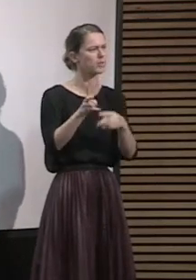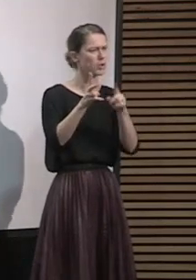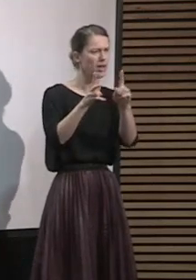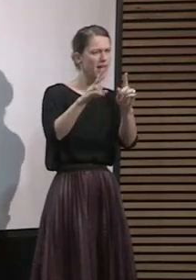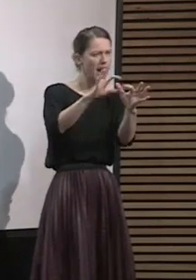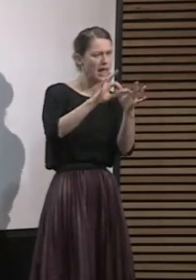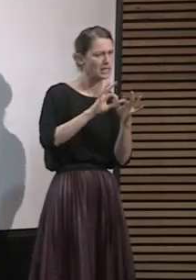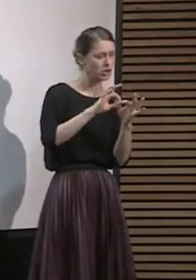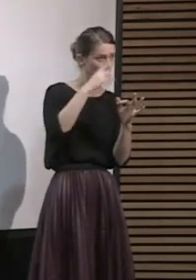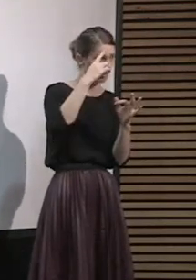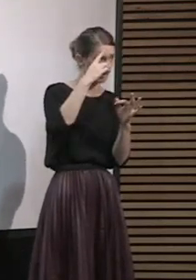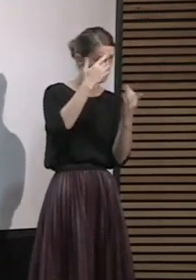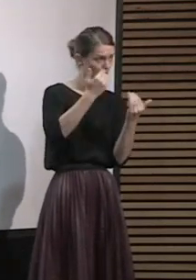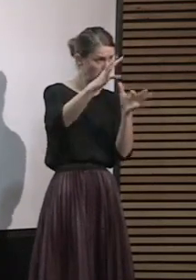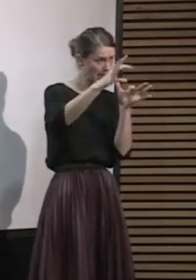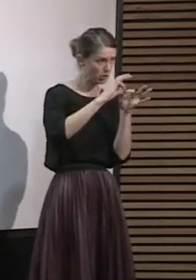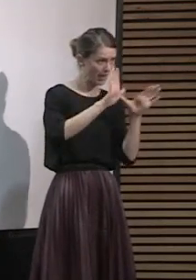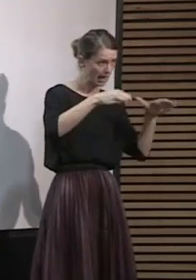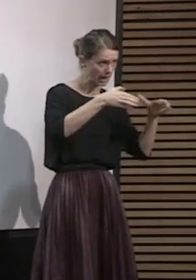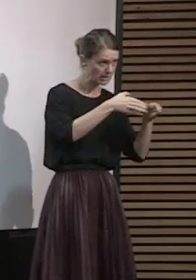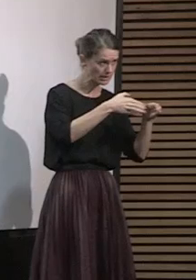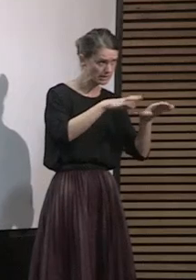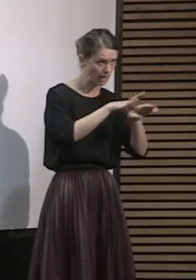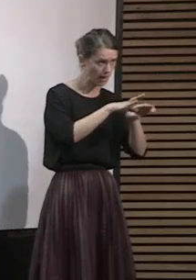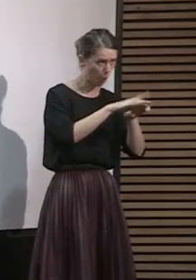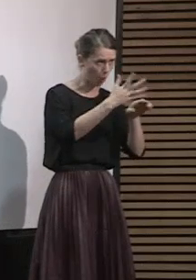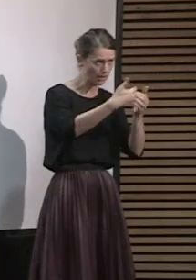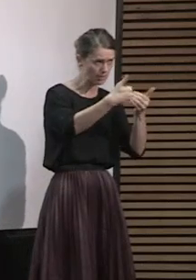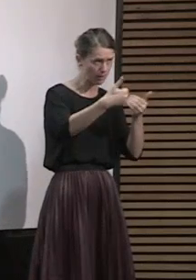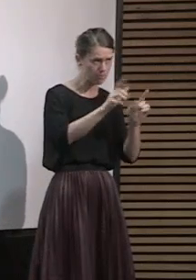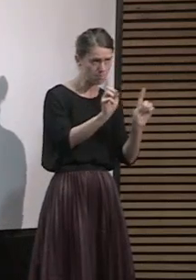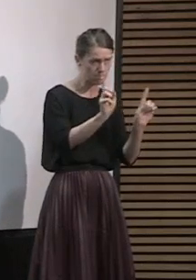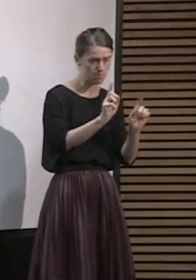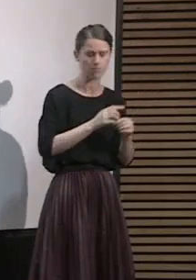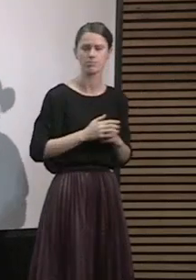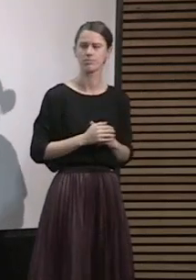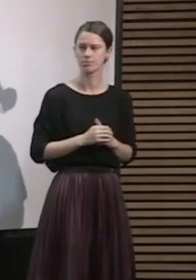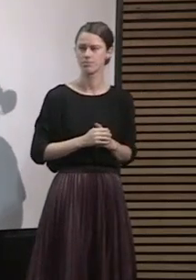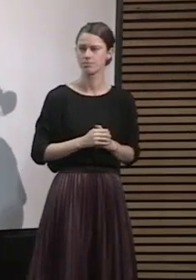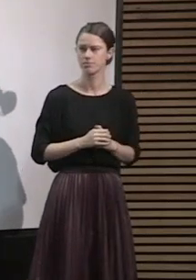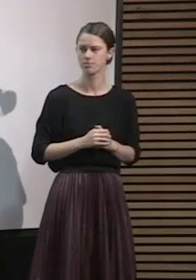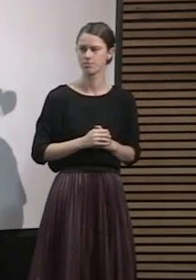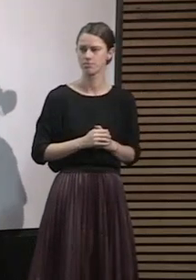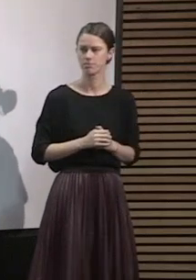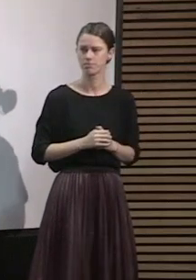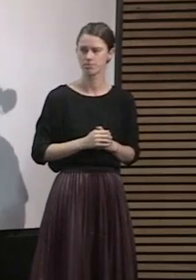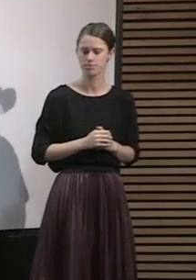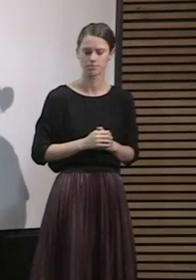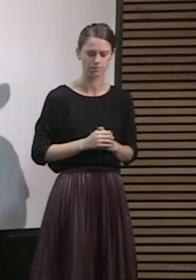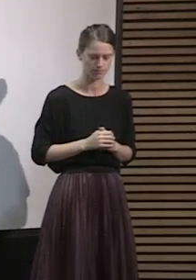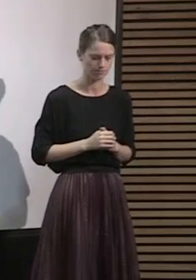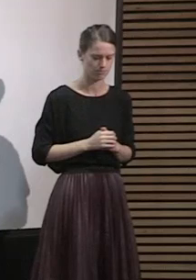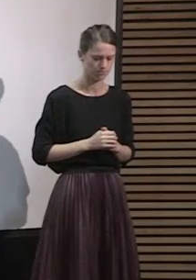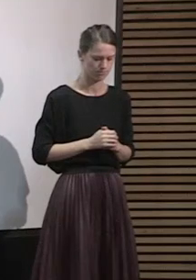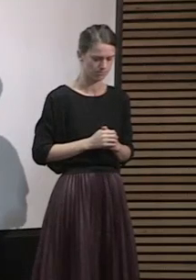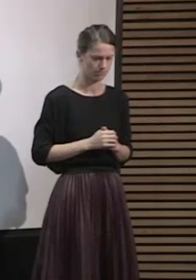saying that it's likely linked to the cluster. Can you elaborate on that and how and what you know? Yes, what I can add is that there